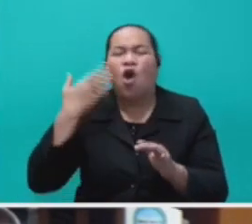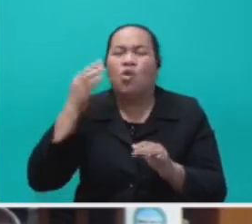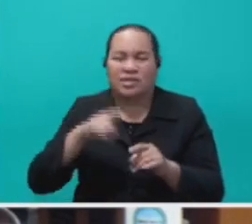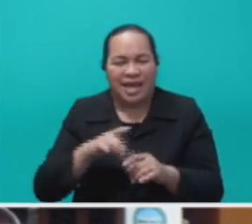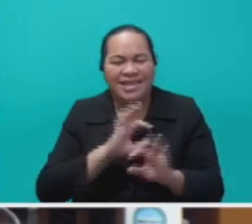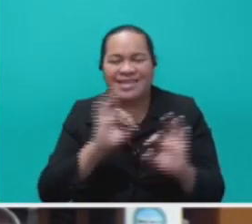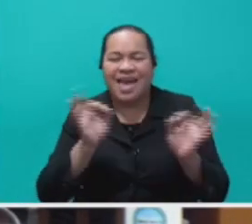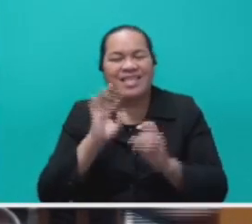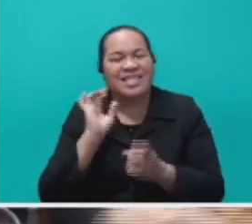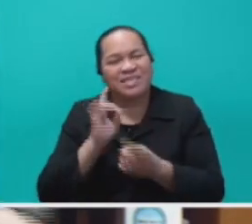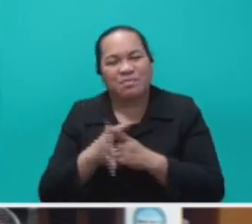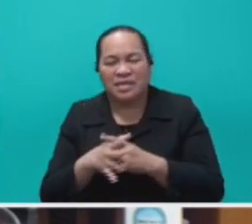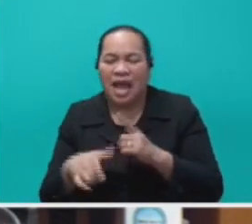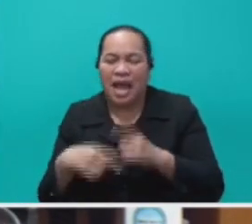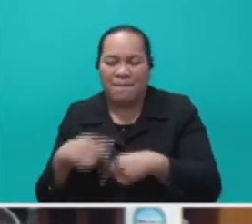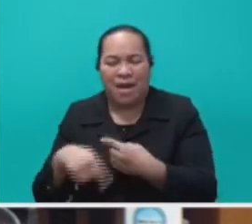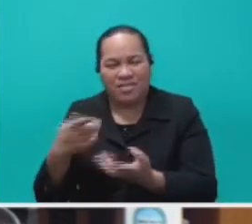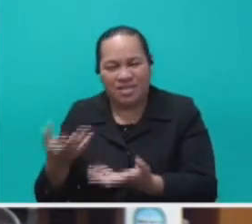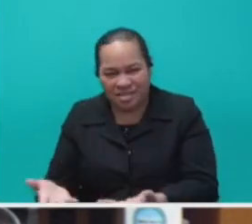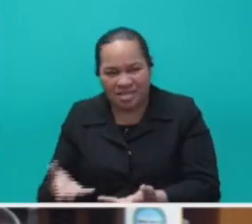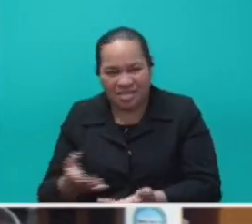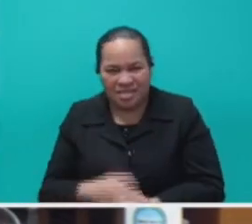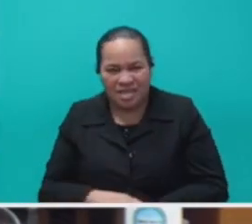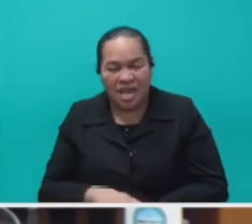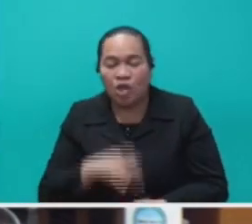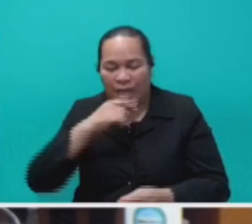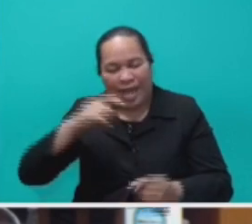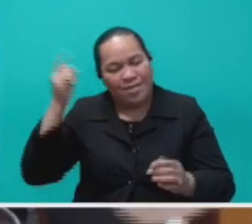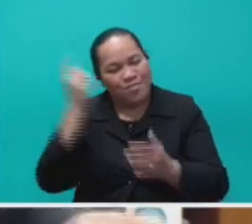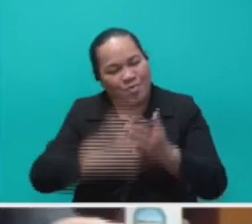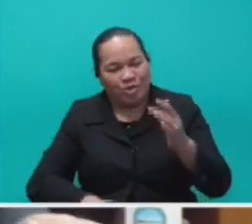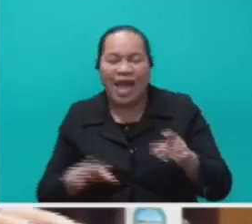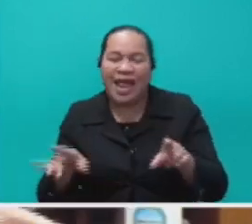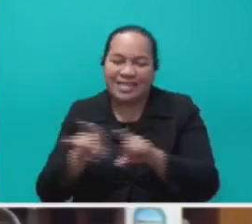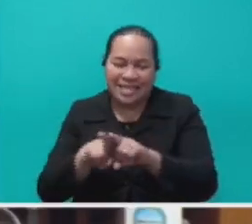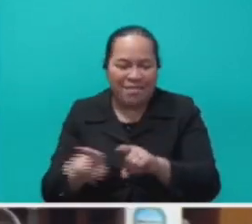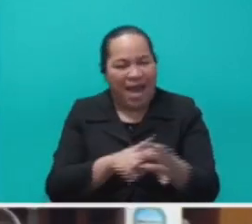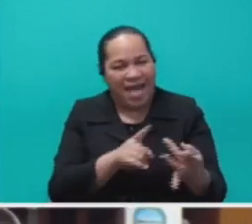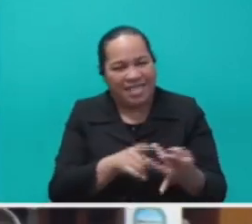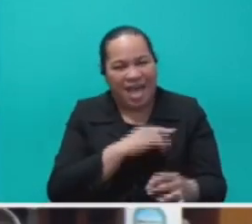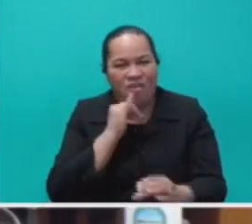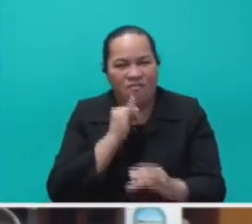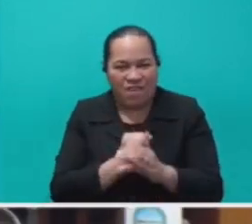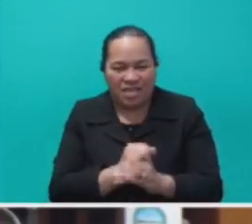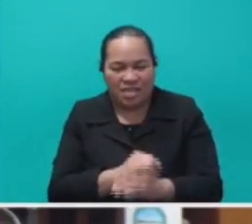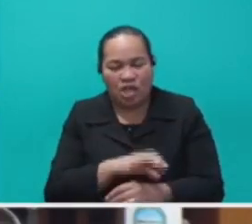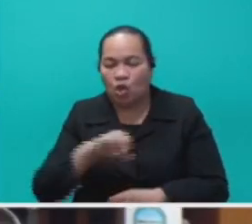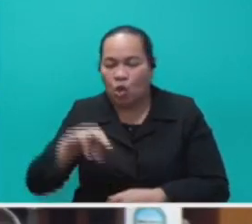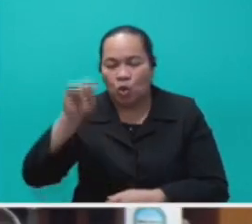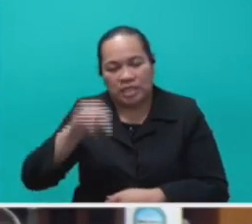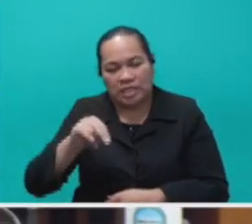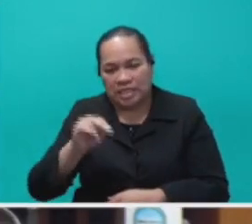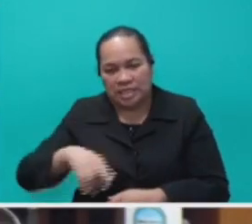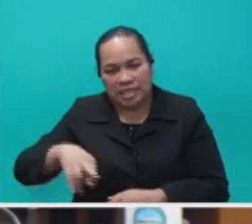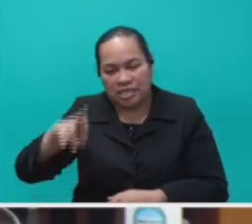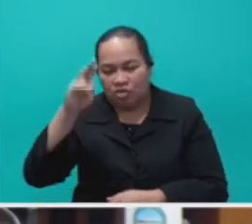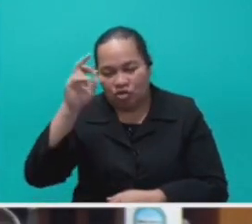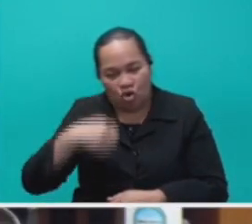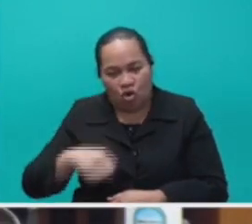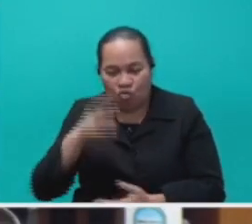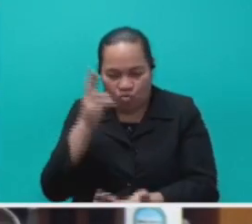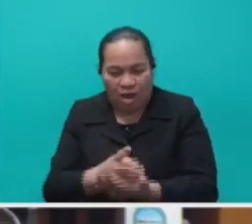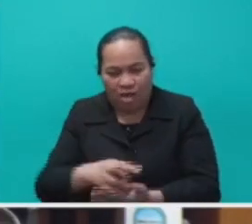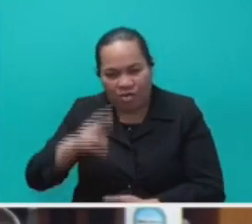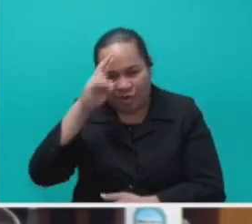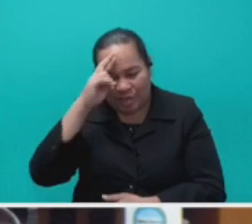Nothing special about these cases. They can be prosecuted like every other offense. And so there is no reason why, Mr. Speaker,